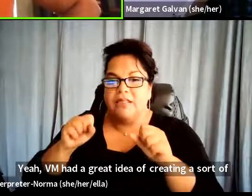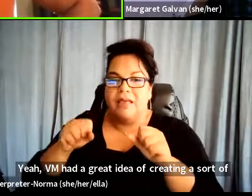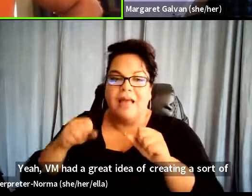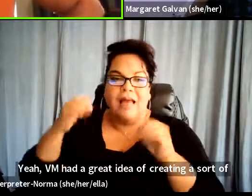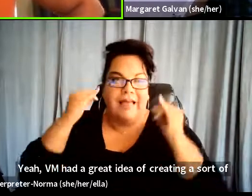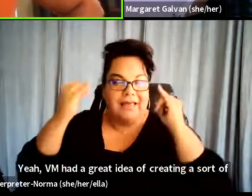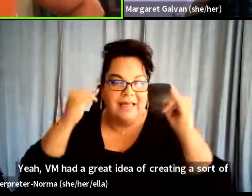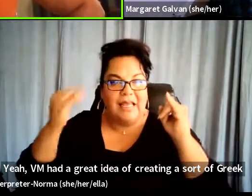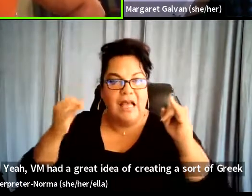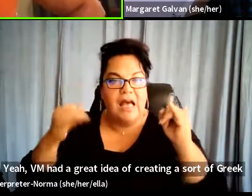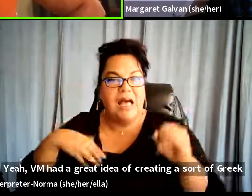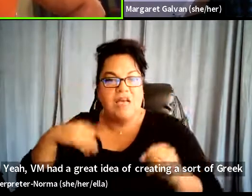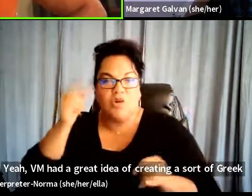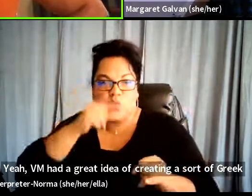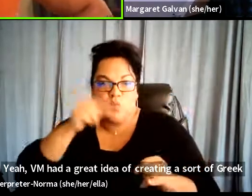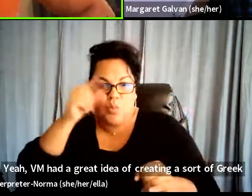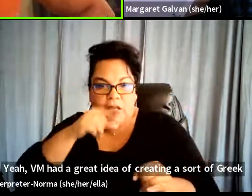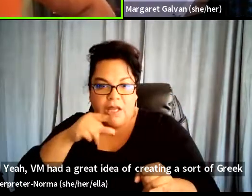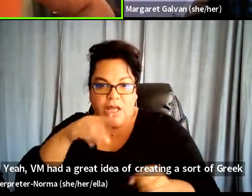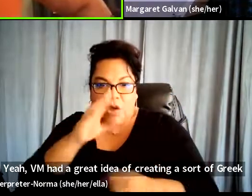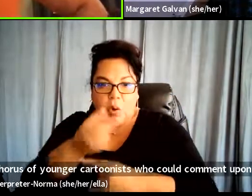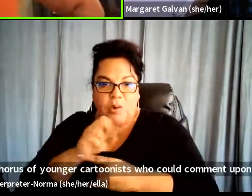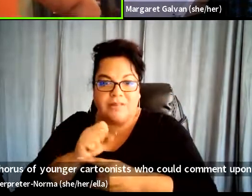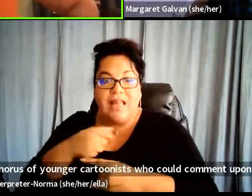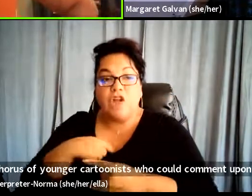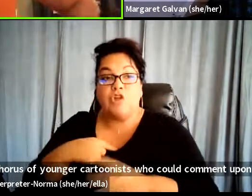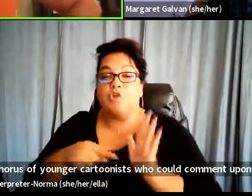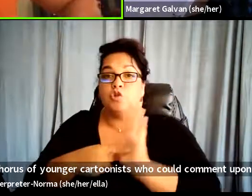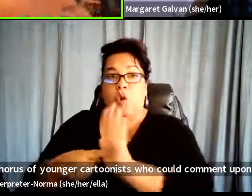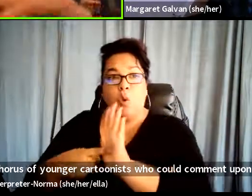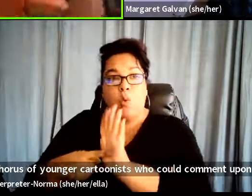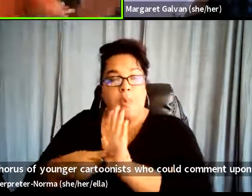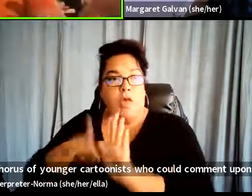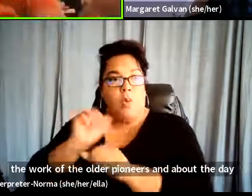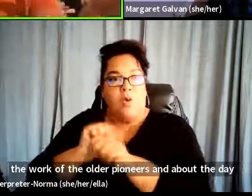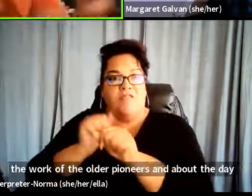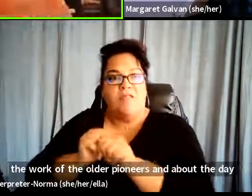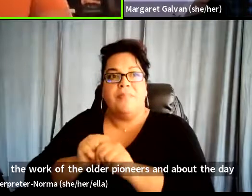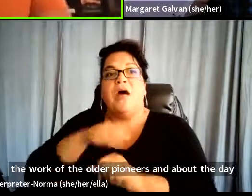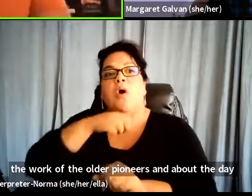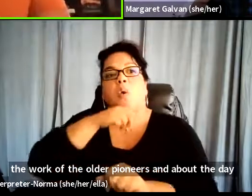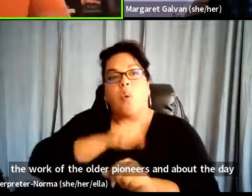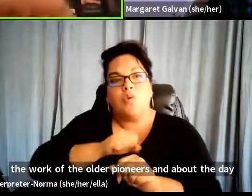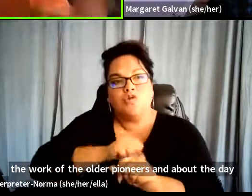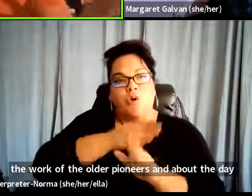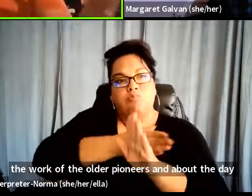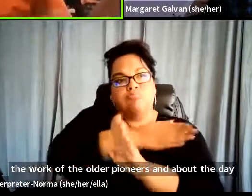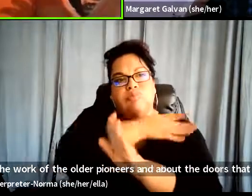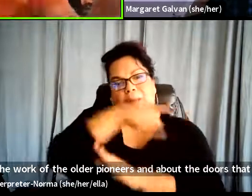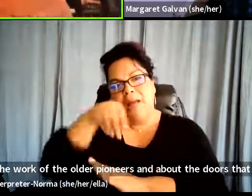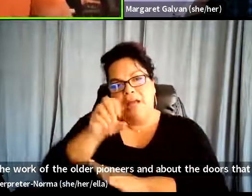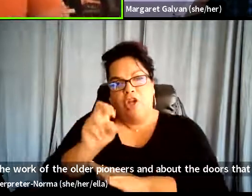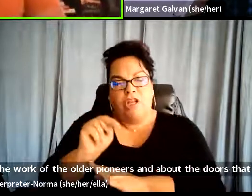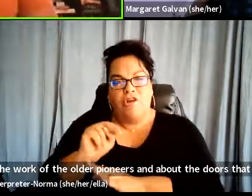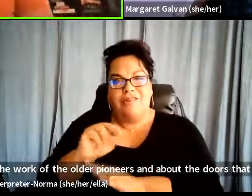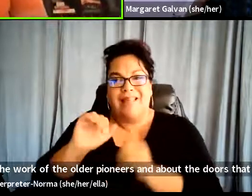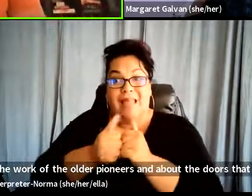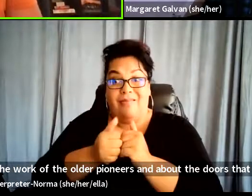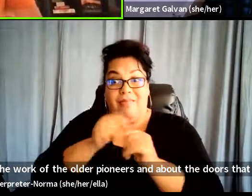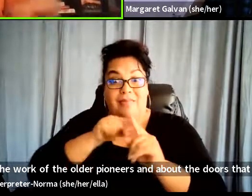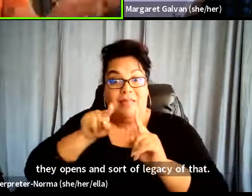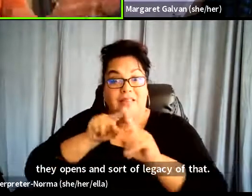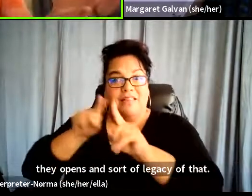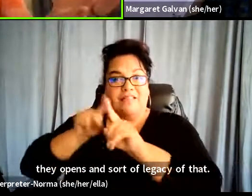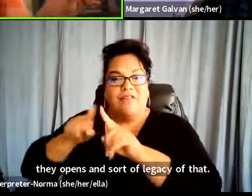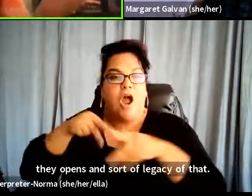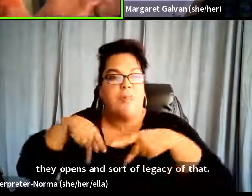cartoonists who could comment upon the work of the older pioneers and about the doors that they opened and the sort of legacy of that. And so we